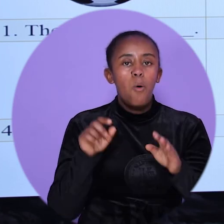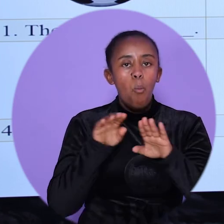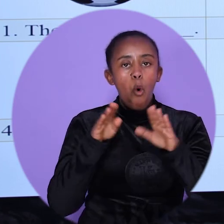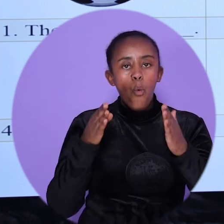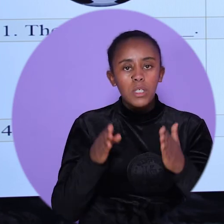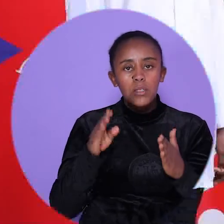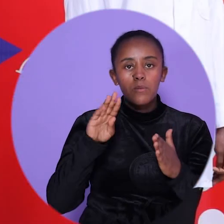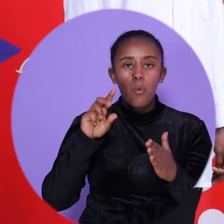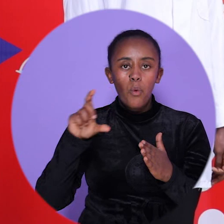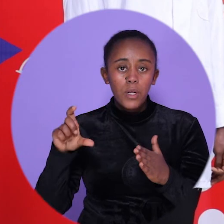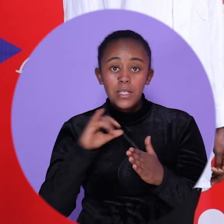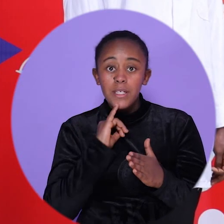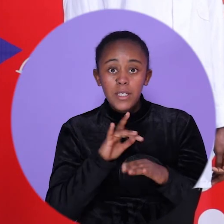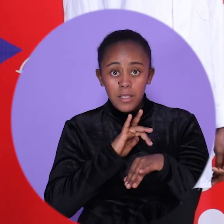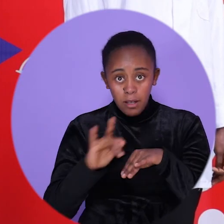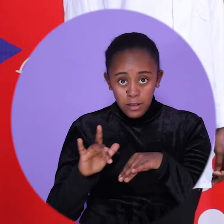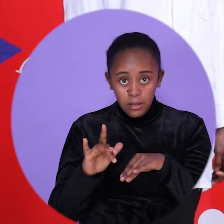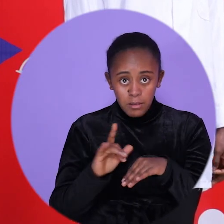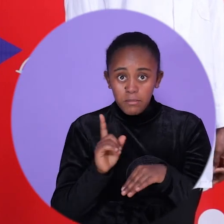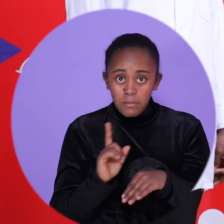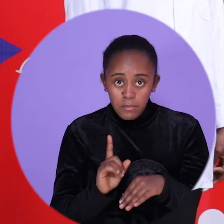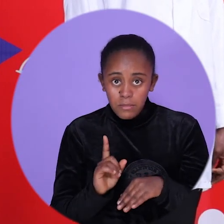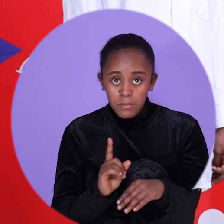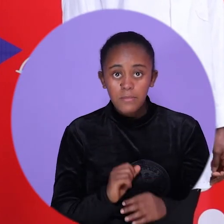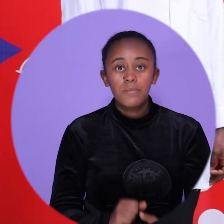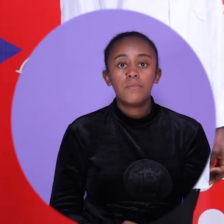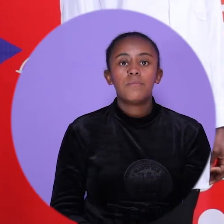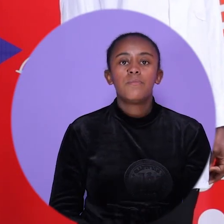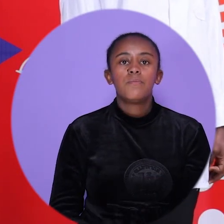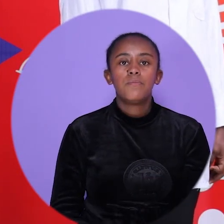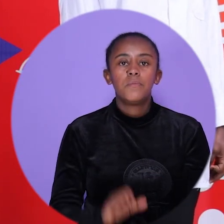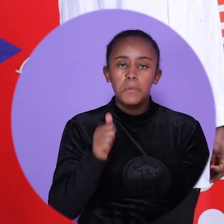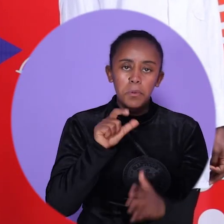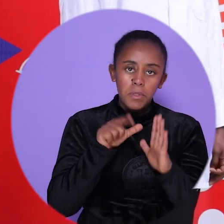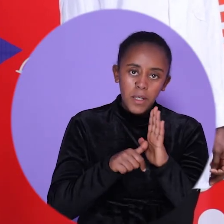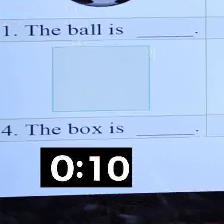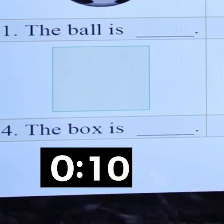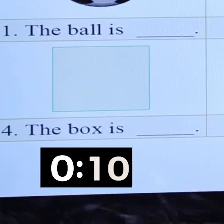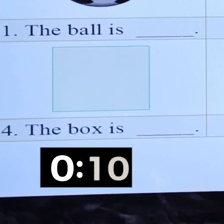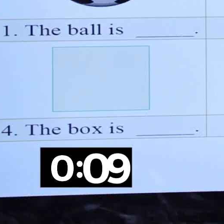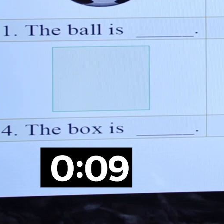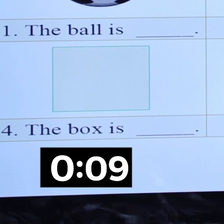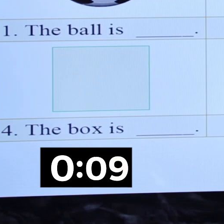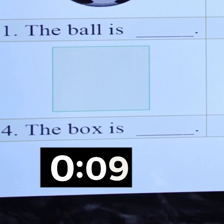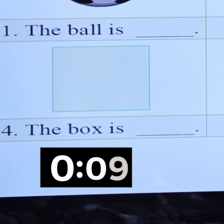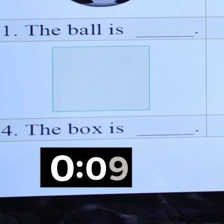The box is dash. So what will be the answer for this question? I give you 10 seconds for this question.